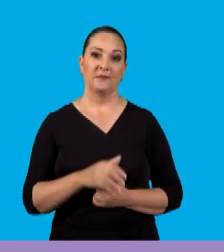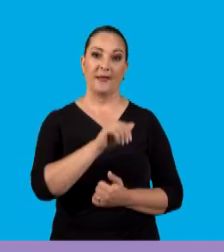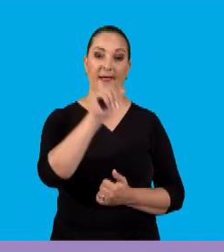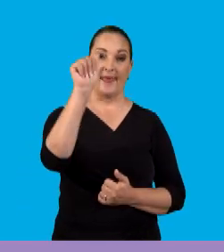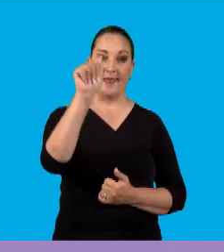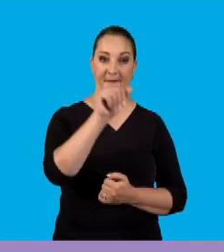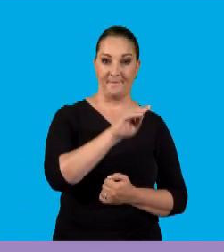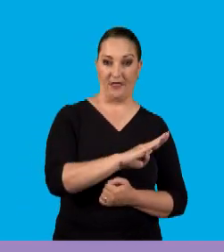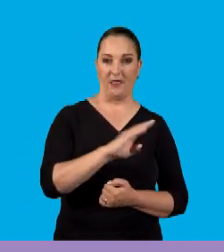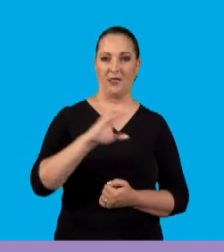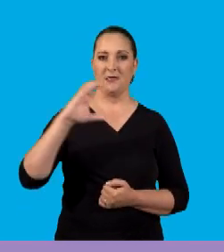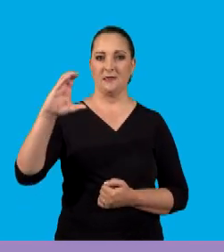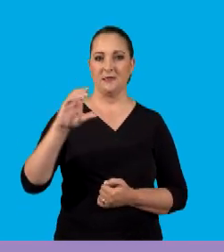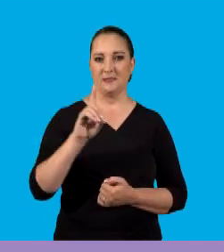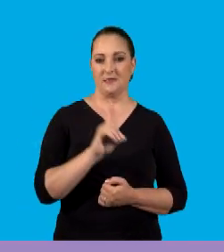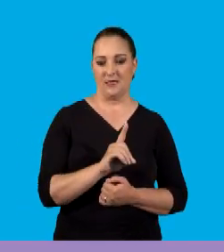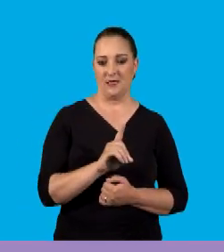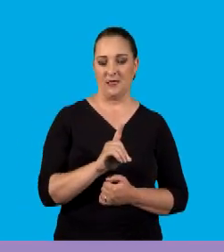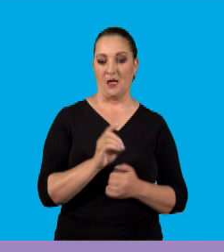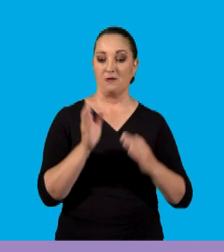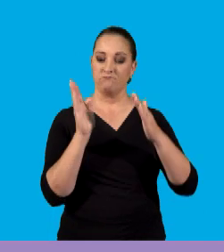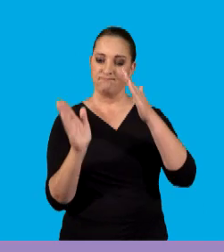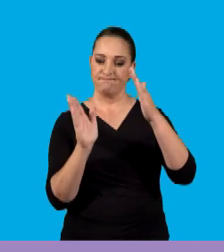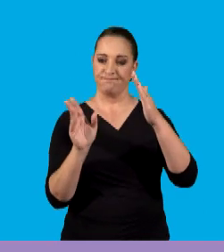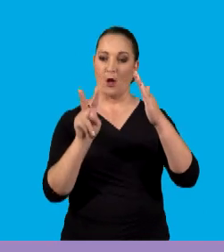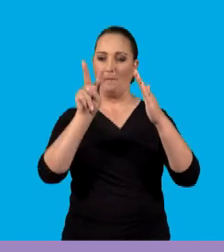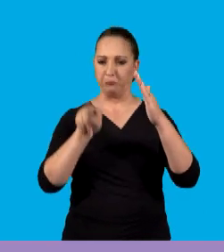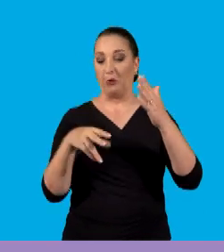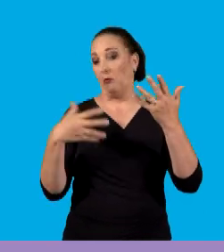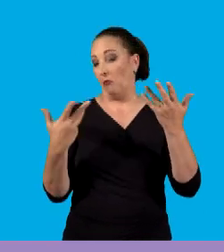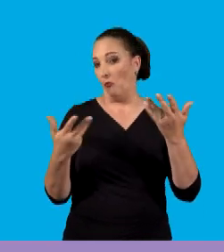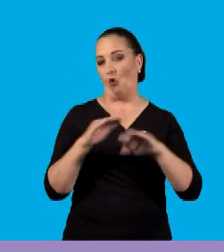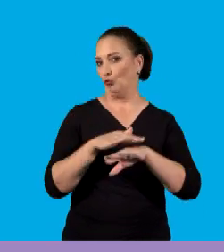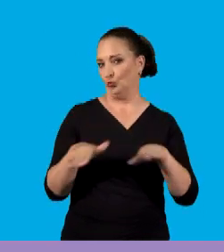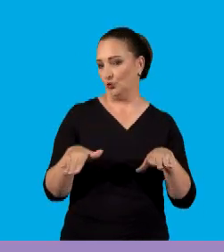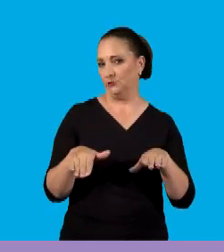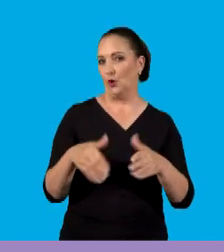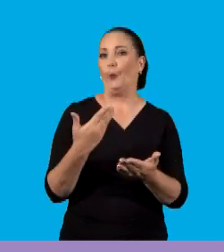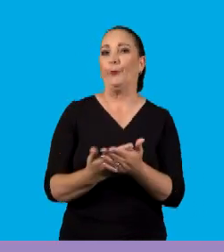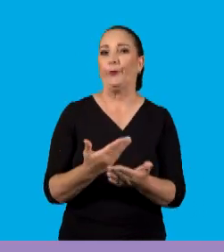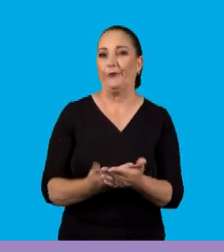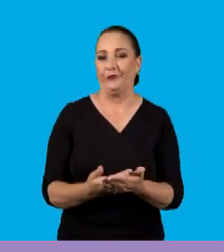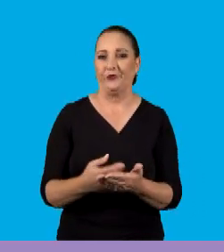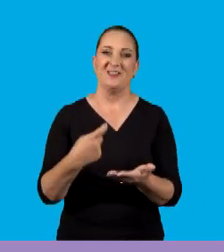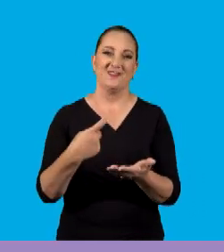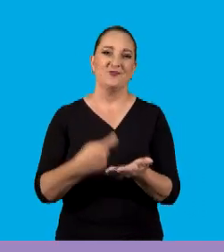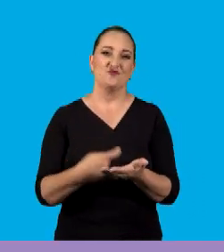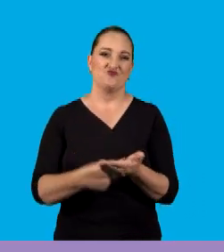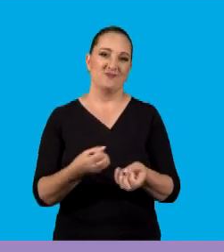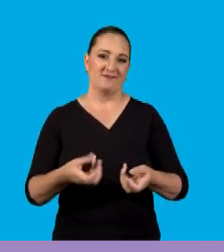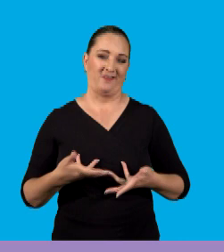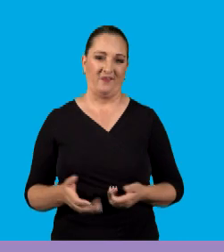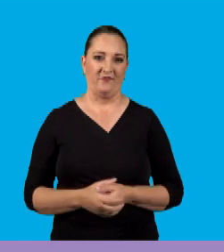the two lines AB and CD are parallel or not, and give reasons. Let's look at the